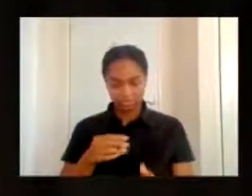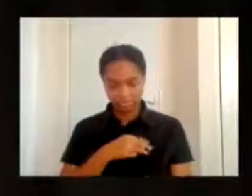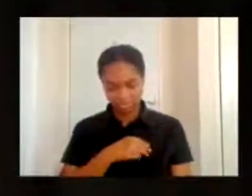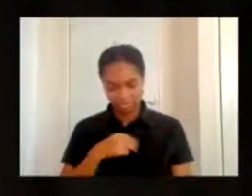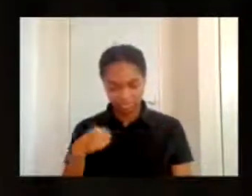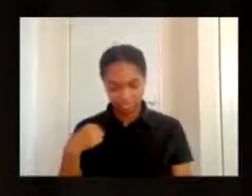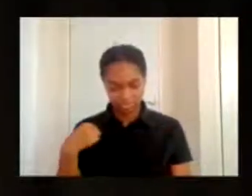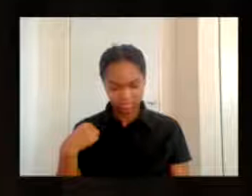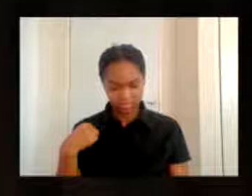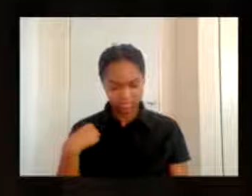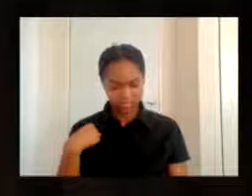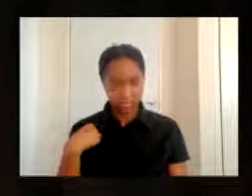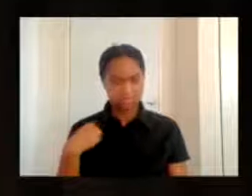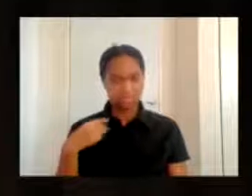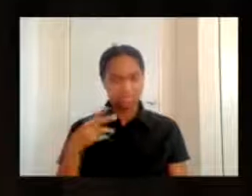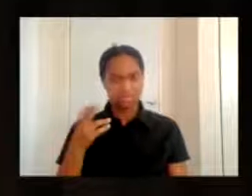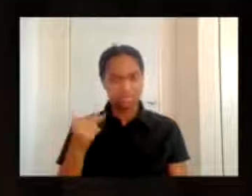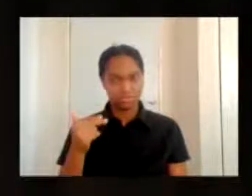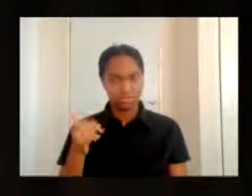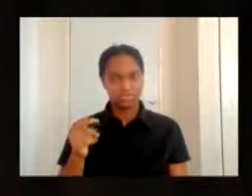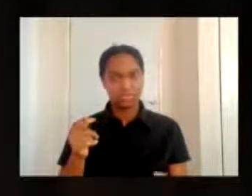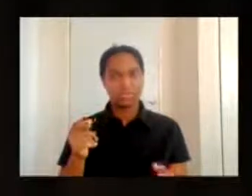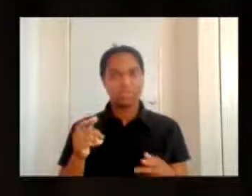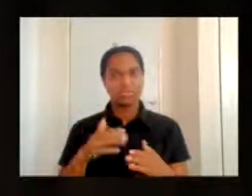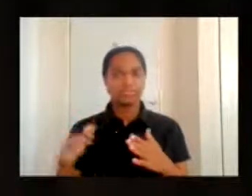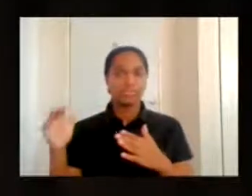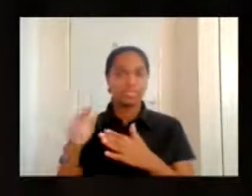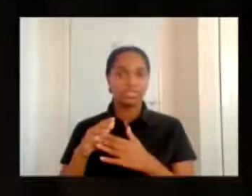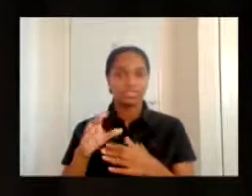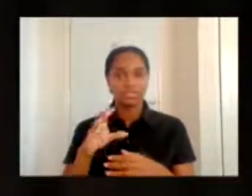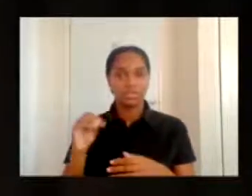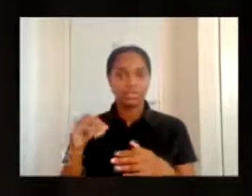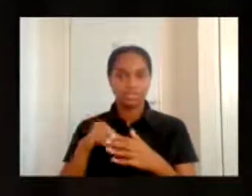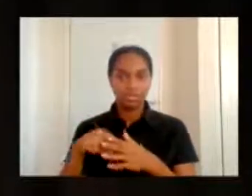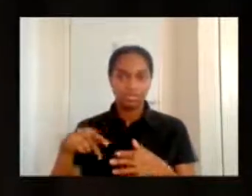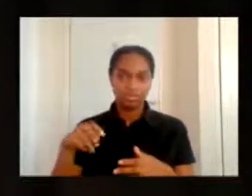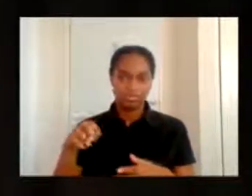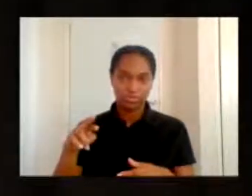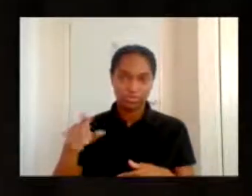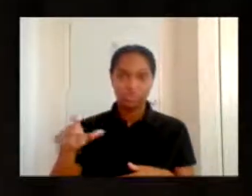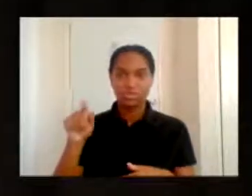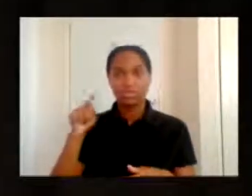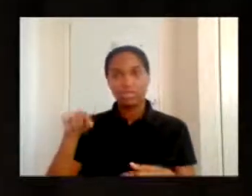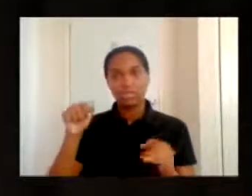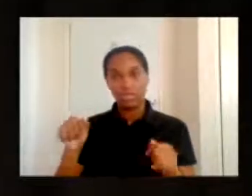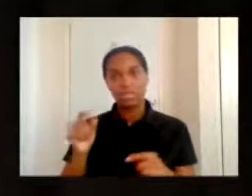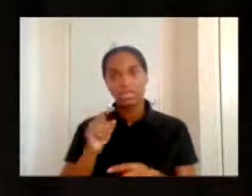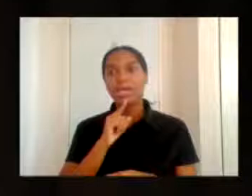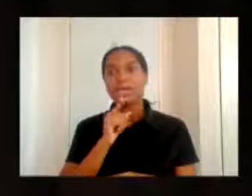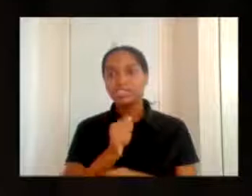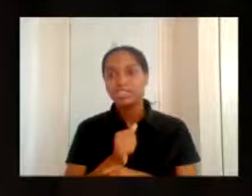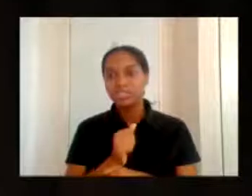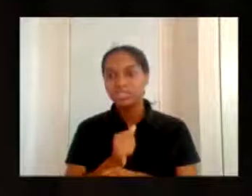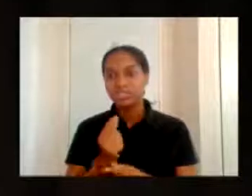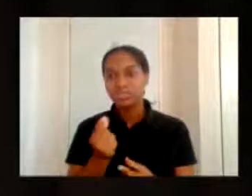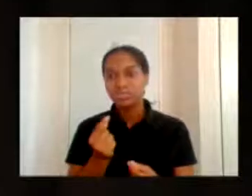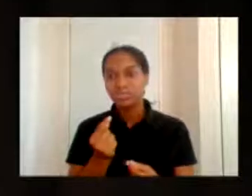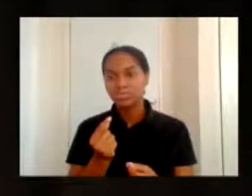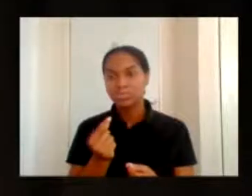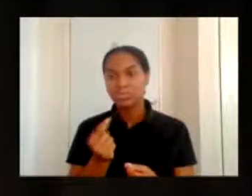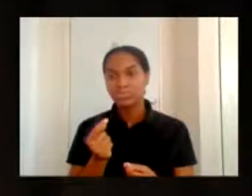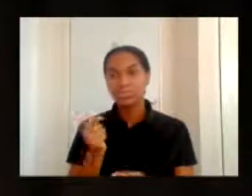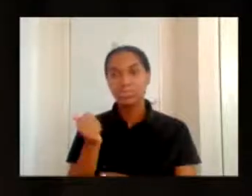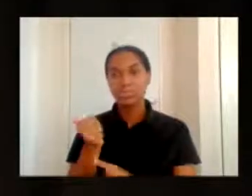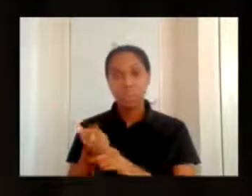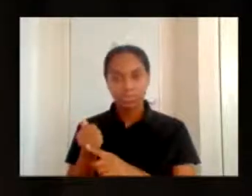about 13 major companies that are within Pearl, they can actually carry out their